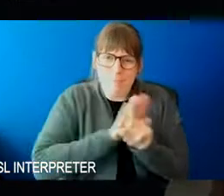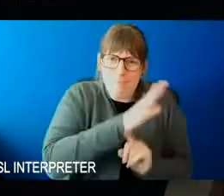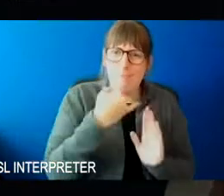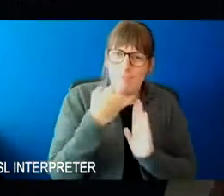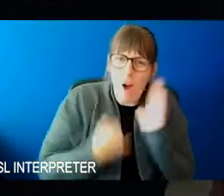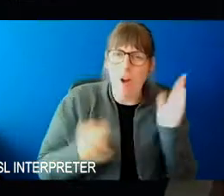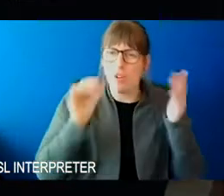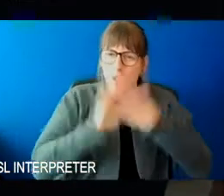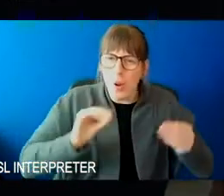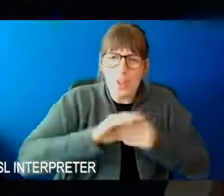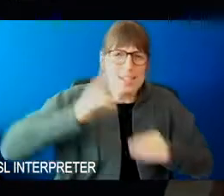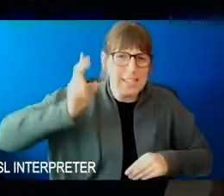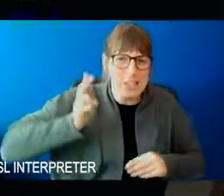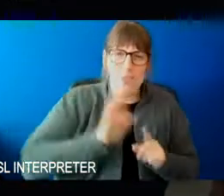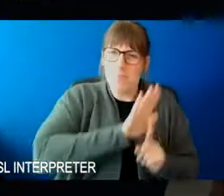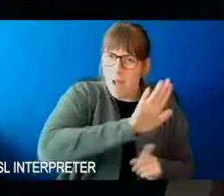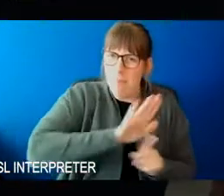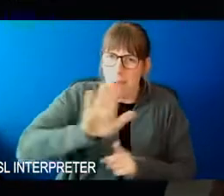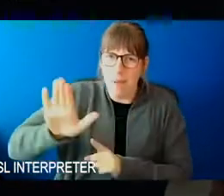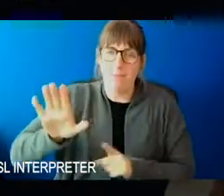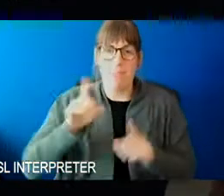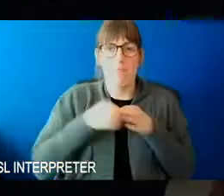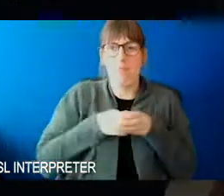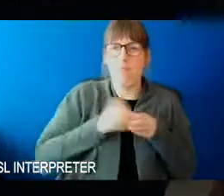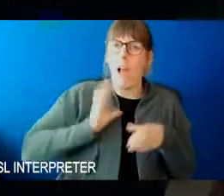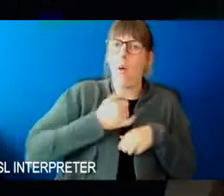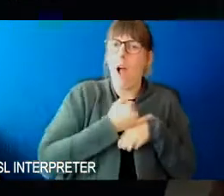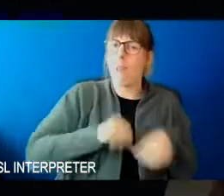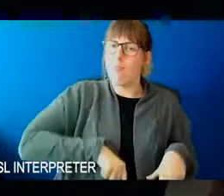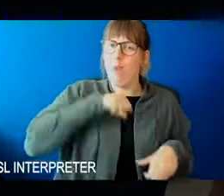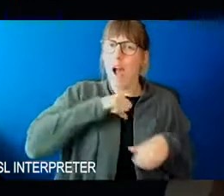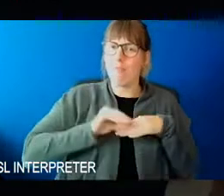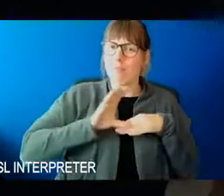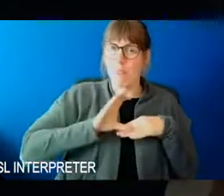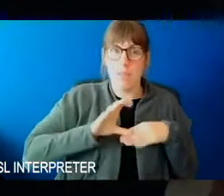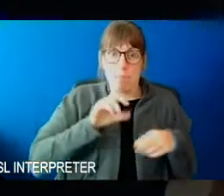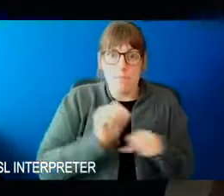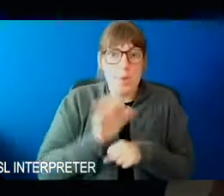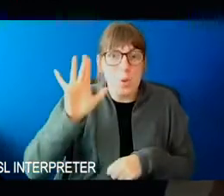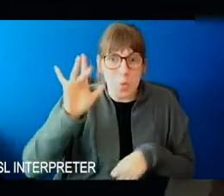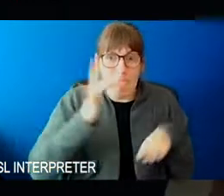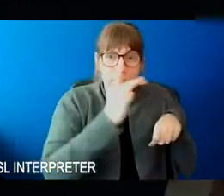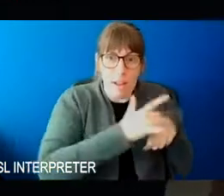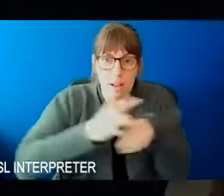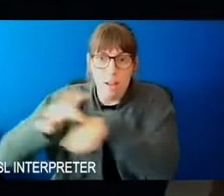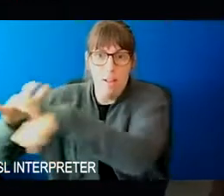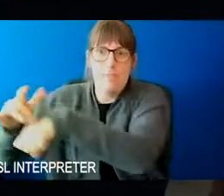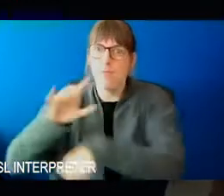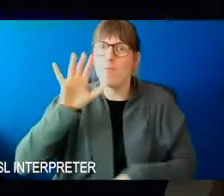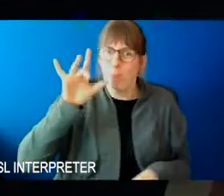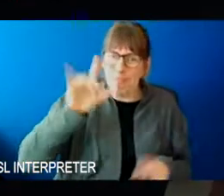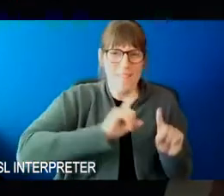food, art, history, customs, and stories. They're an endless source of local pride. You can literally